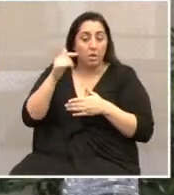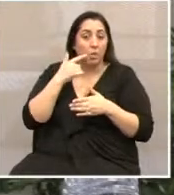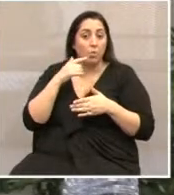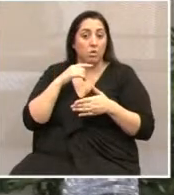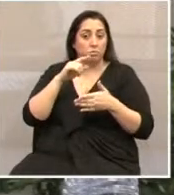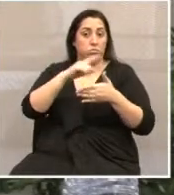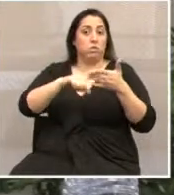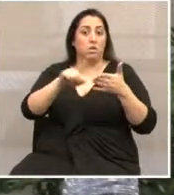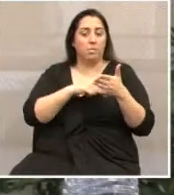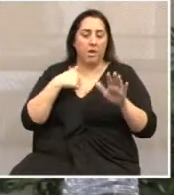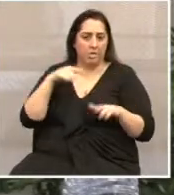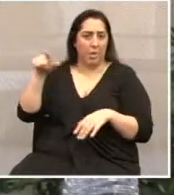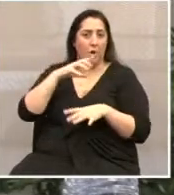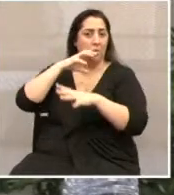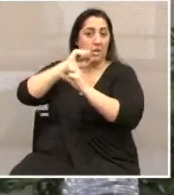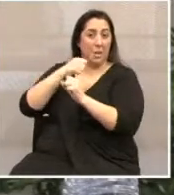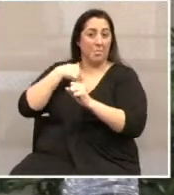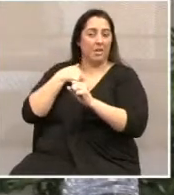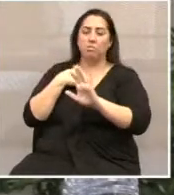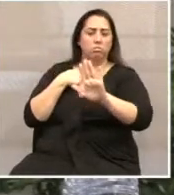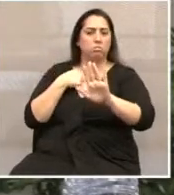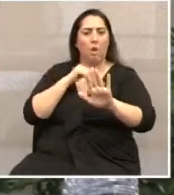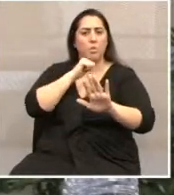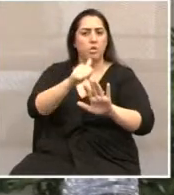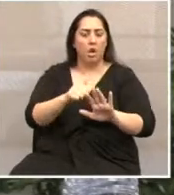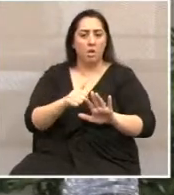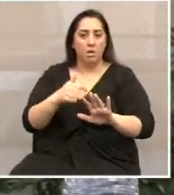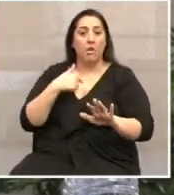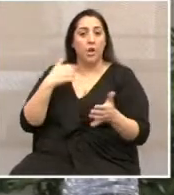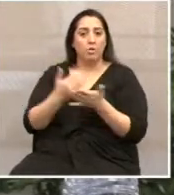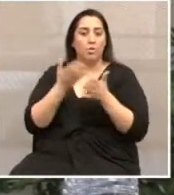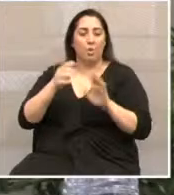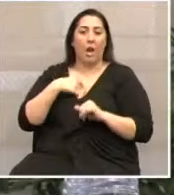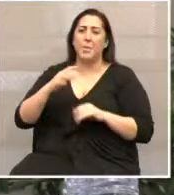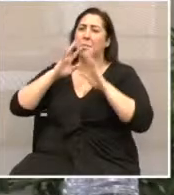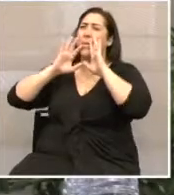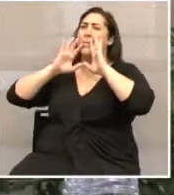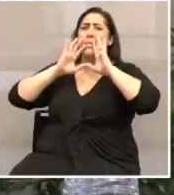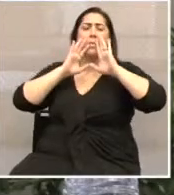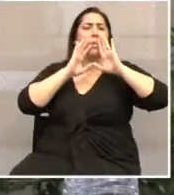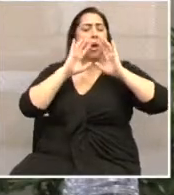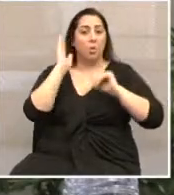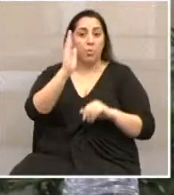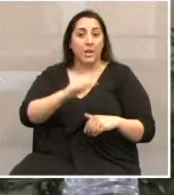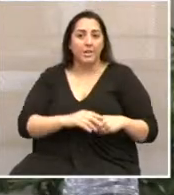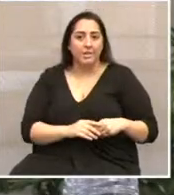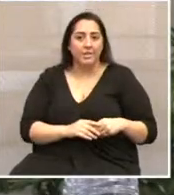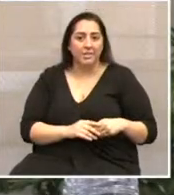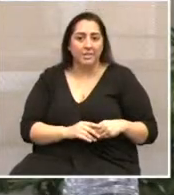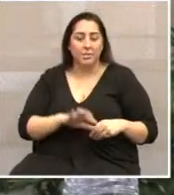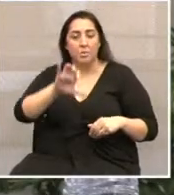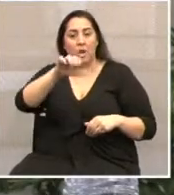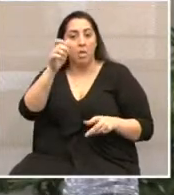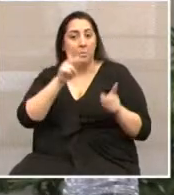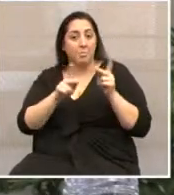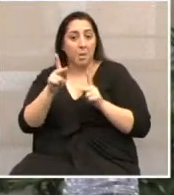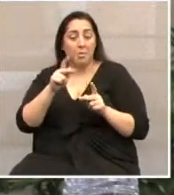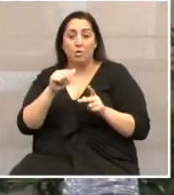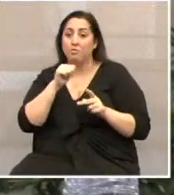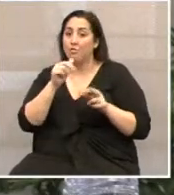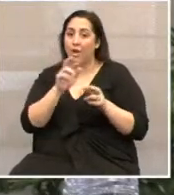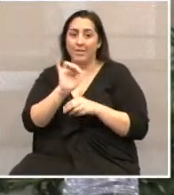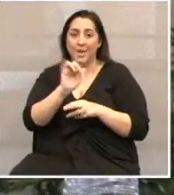not going to silence me. I'll find a way with a megaphone. They're not going to silence me. But others might not have the resources that I